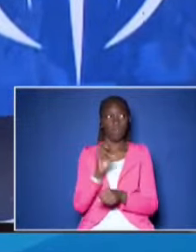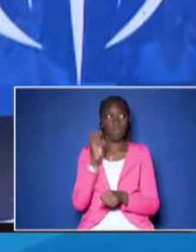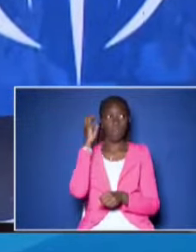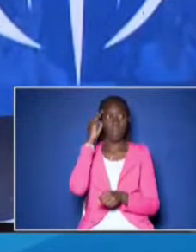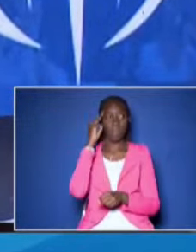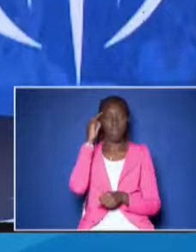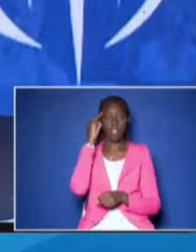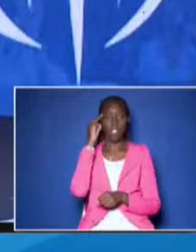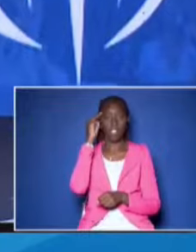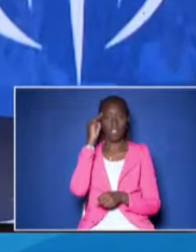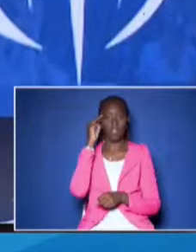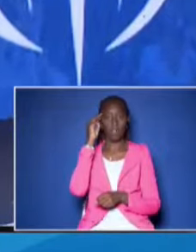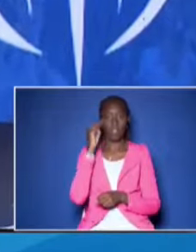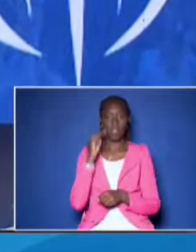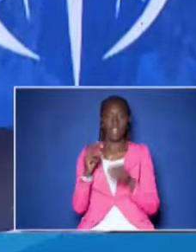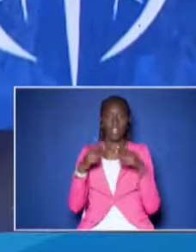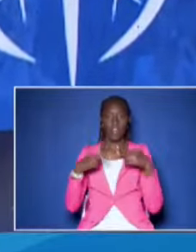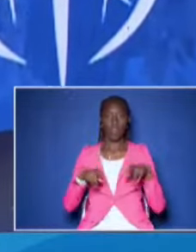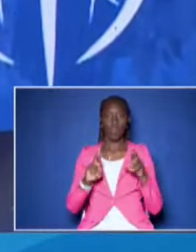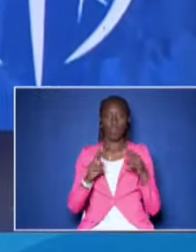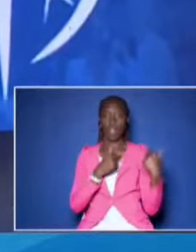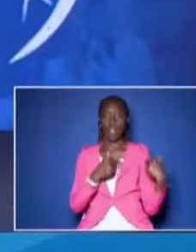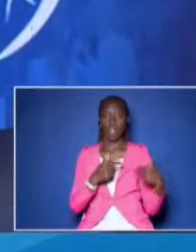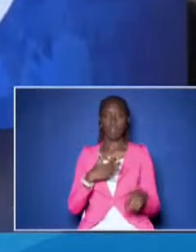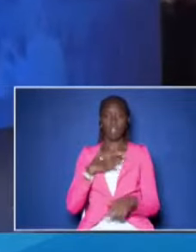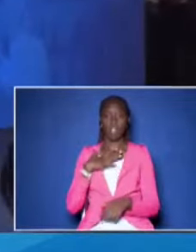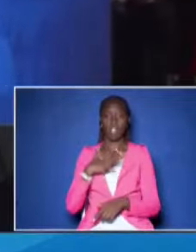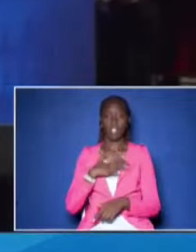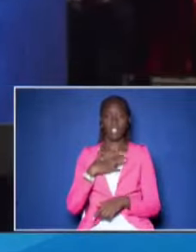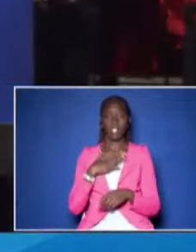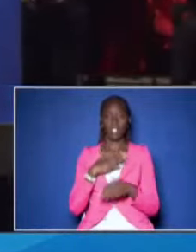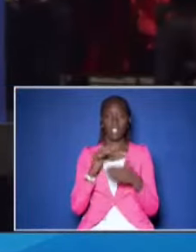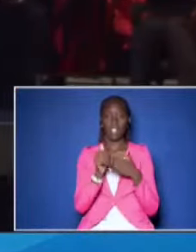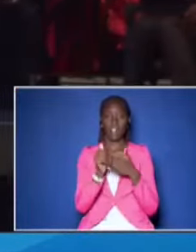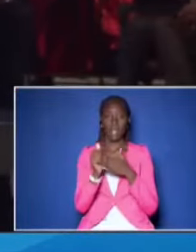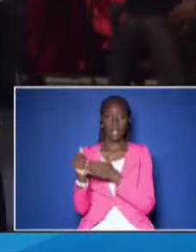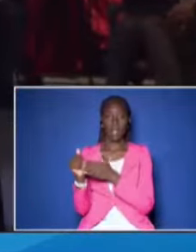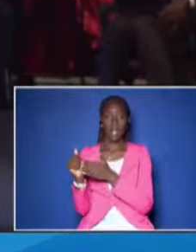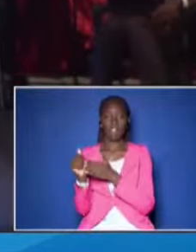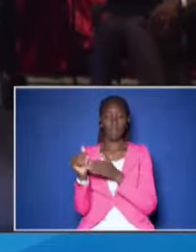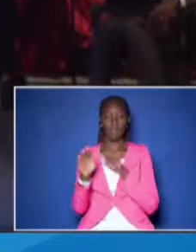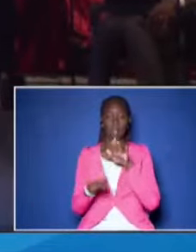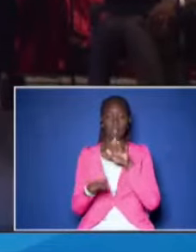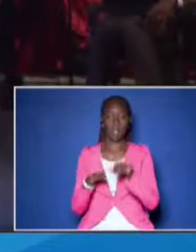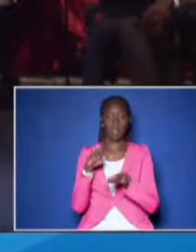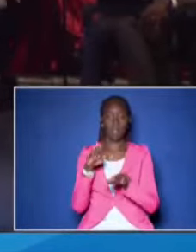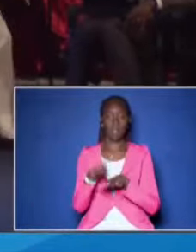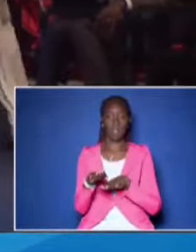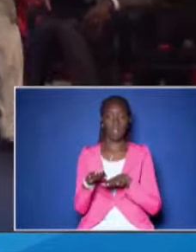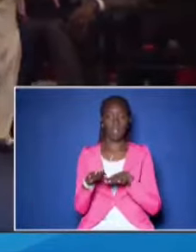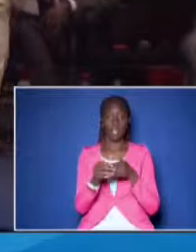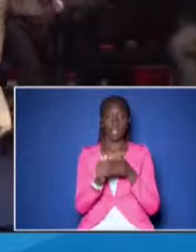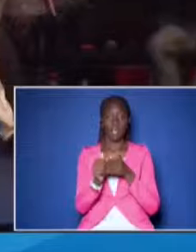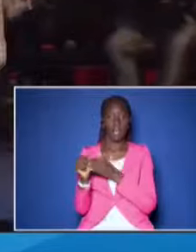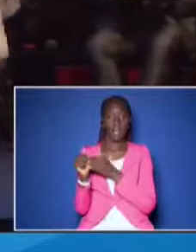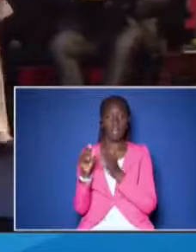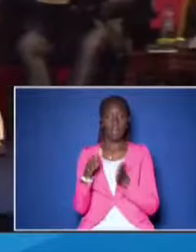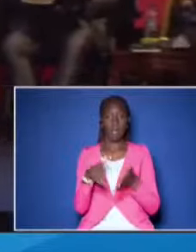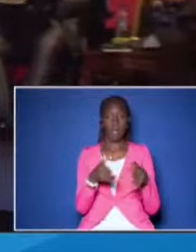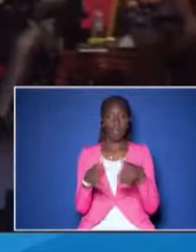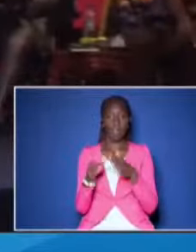memory my memory rule my heartu my heart guide my footsteps guide my